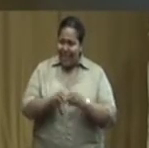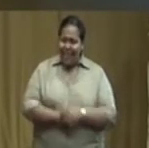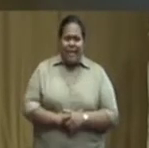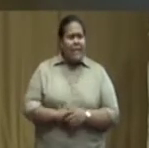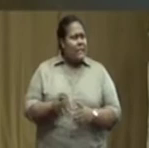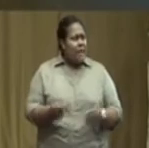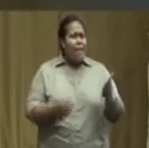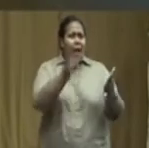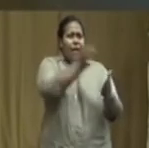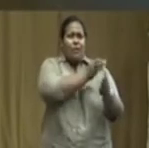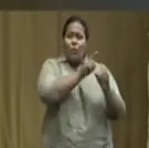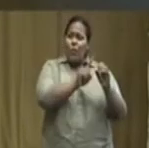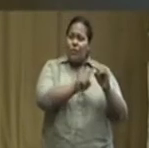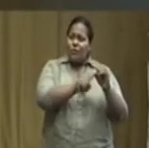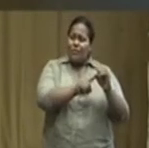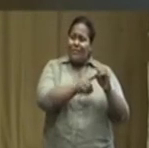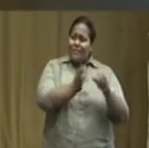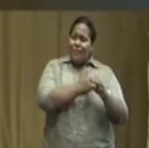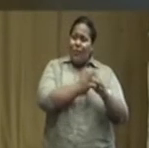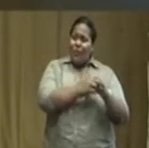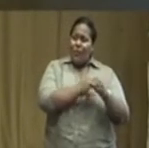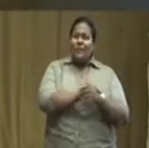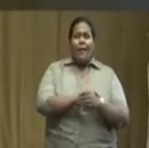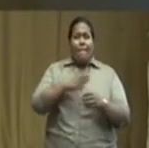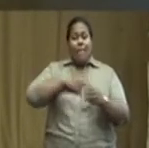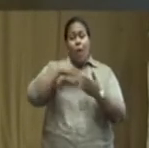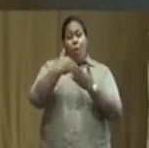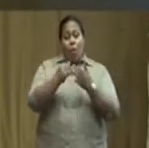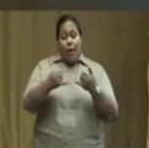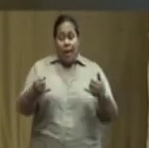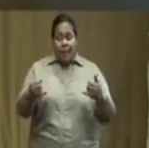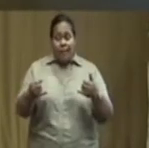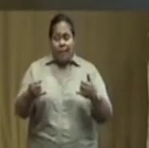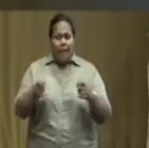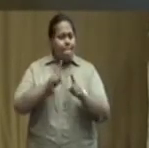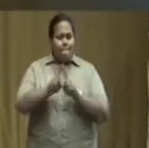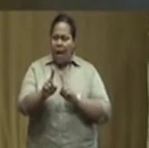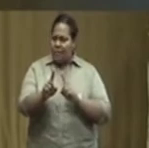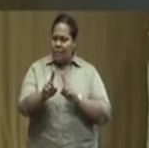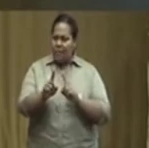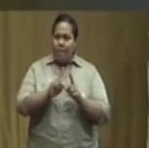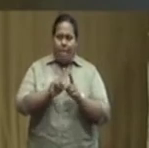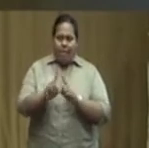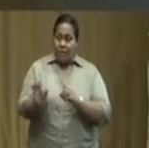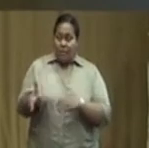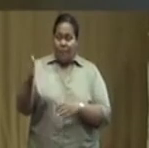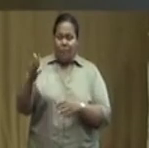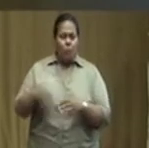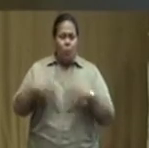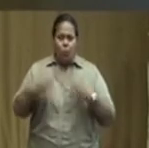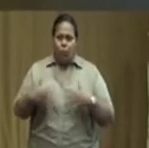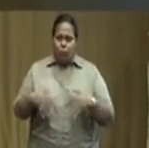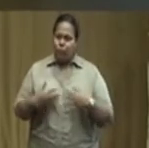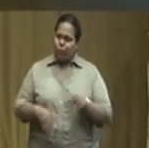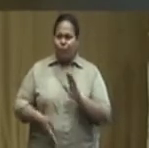about before, again, within my online courses, the pass rates and the student feedback have gone right up also. Now, I'm not giving